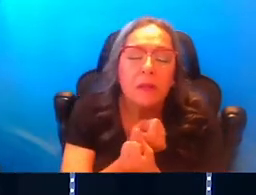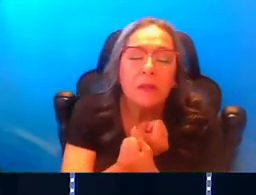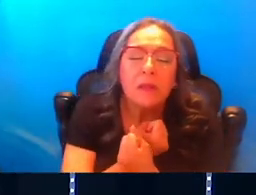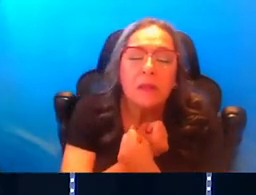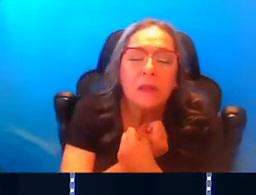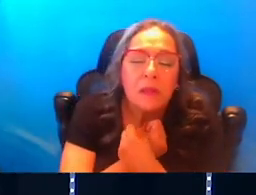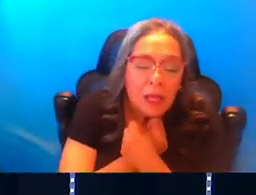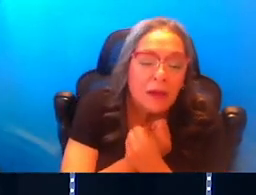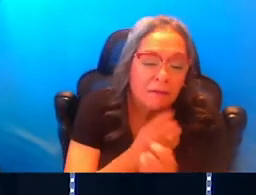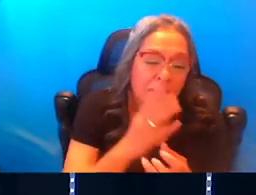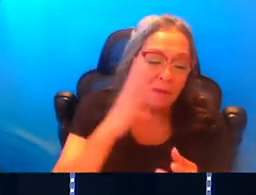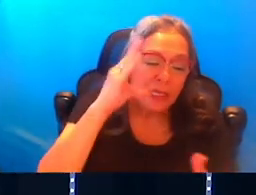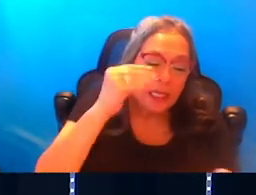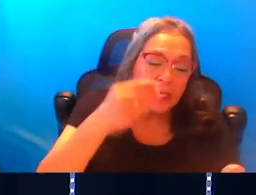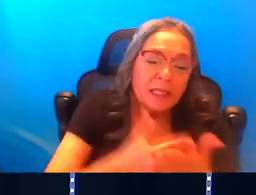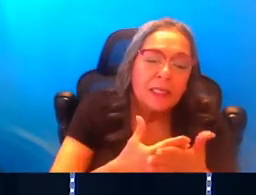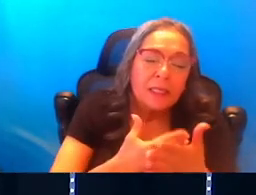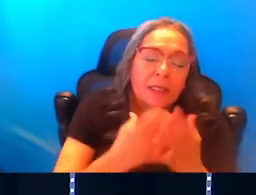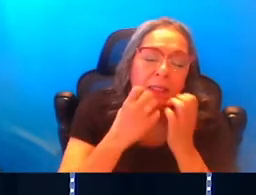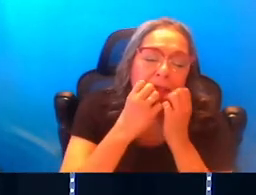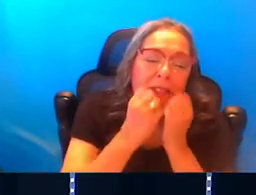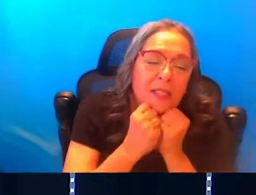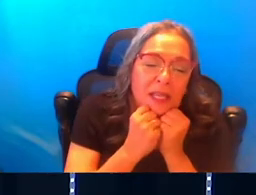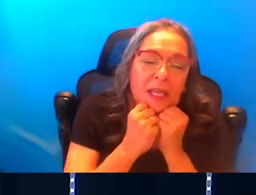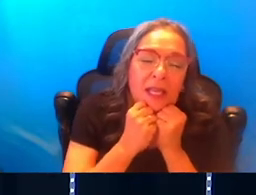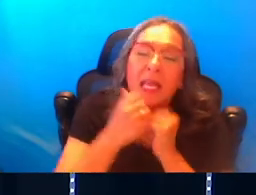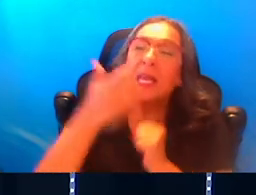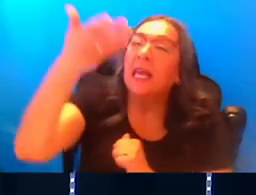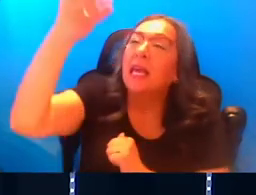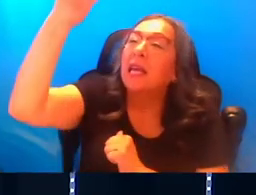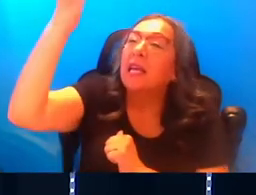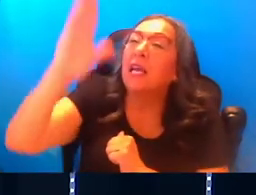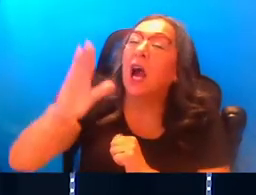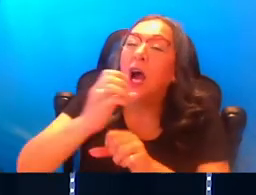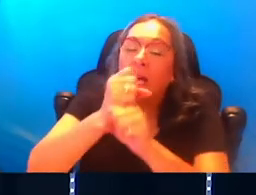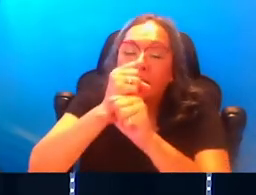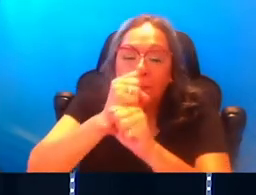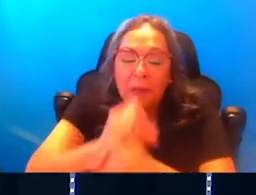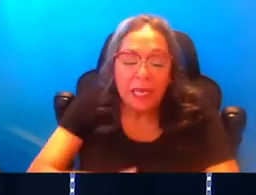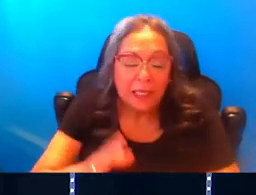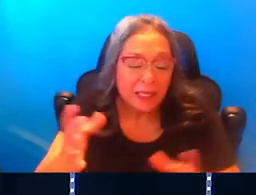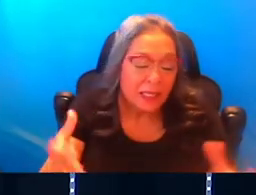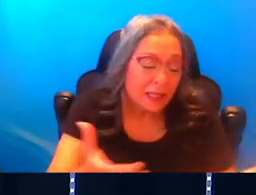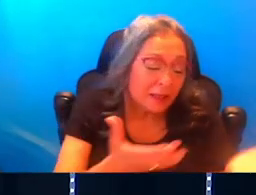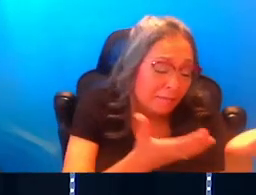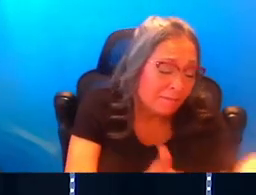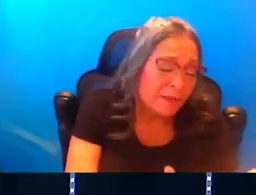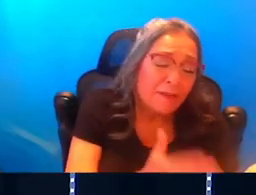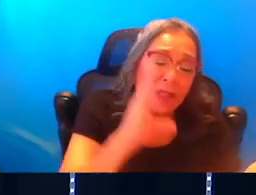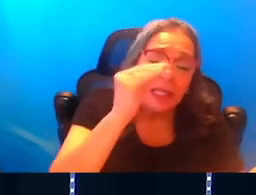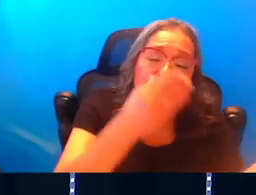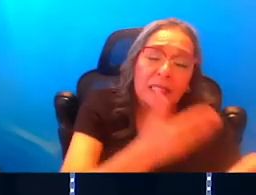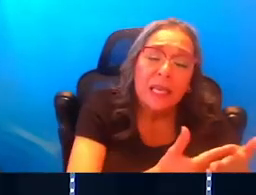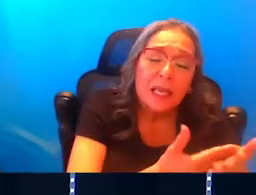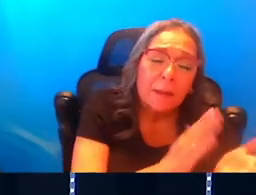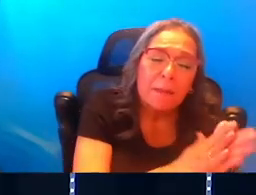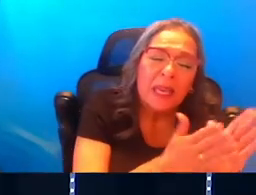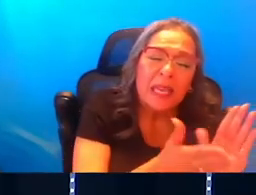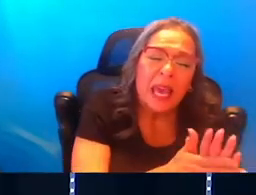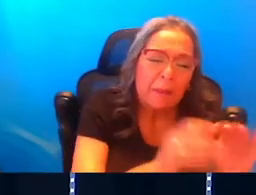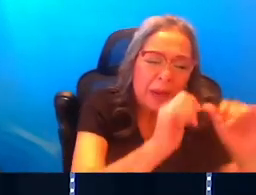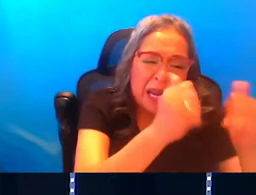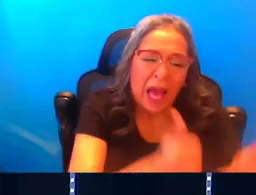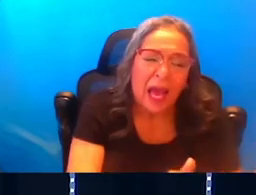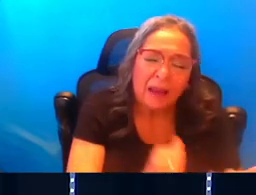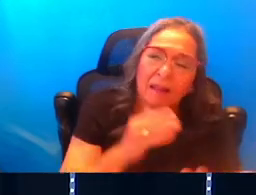had come to that place in his life where the blessing of God became an idol against God. And that it's not that